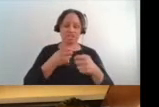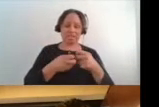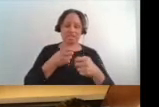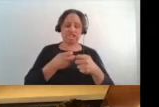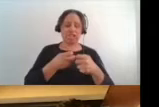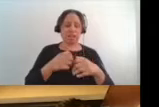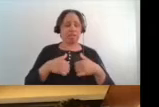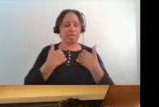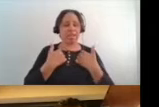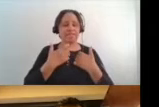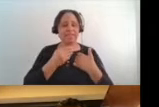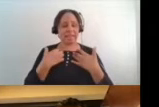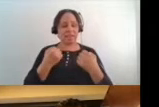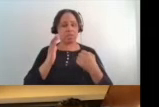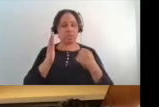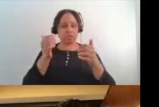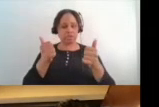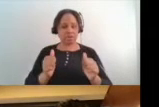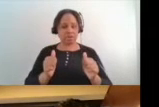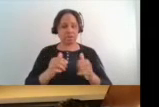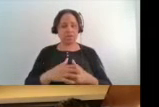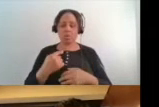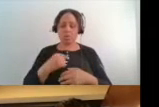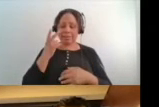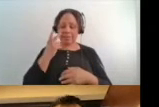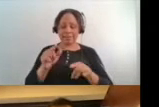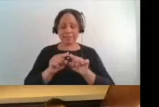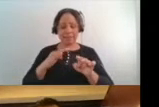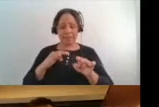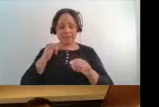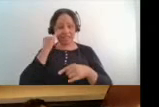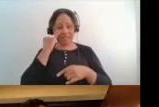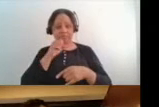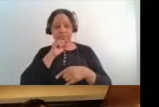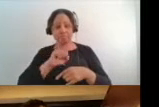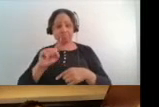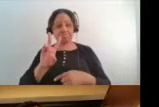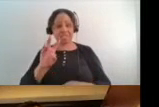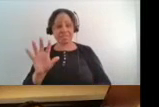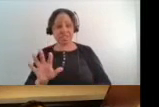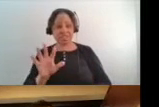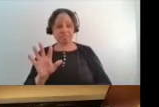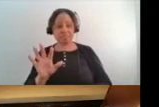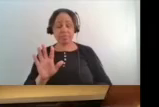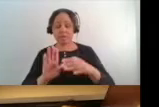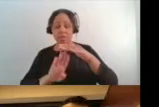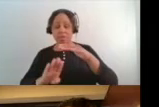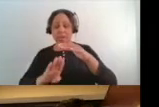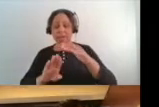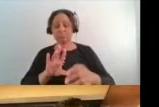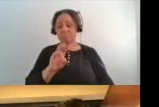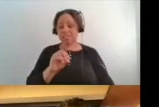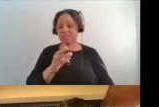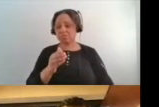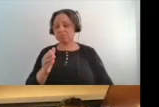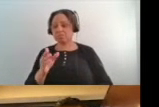And we see this benefit even into your 70s. Okay. If you look at the bottom of the graph of the 70 to 79-year-olds, their life